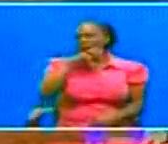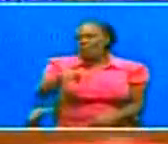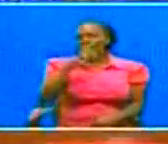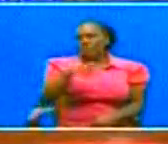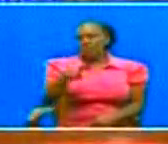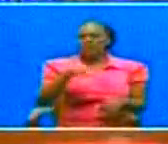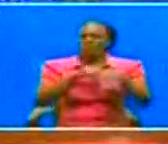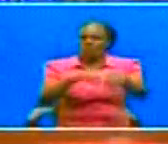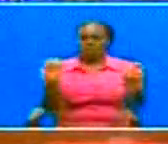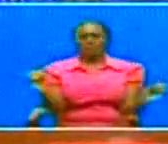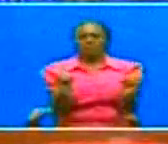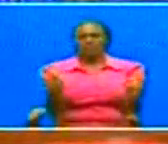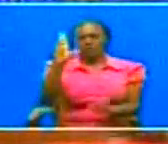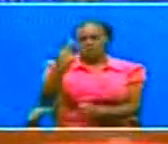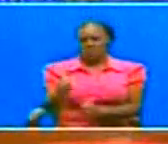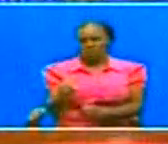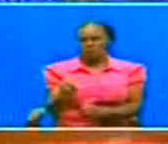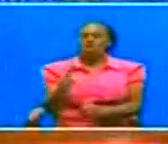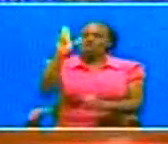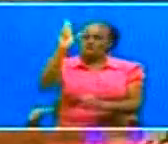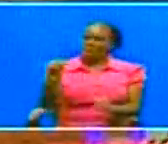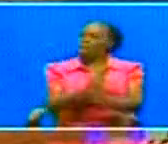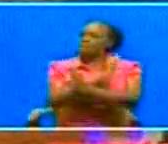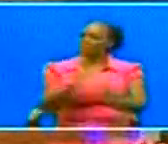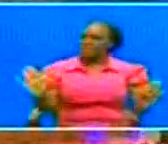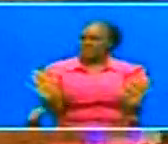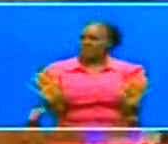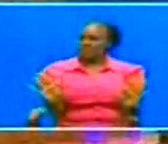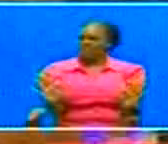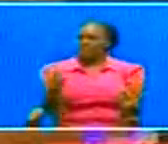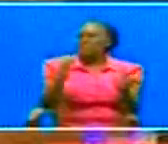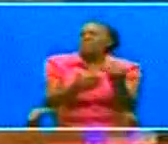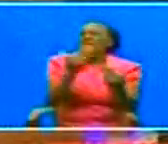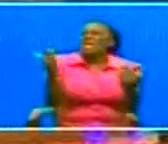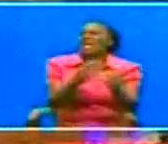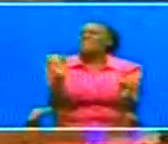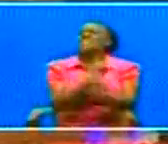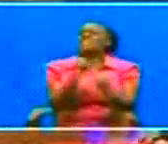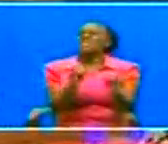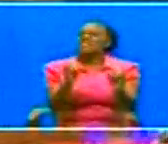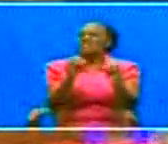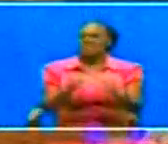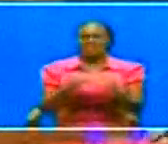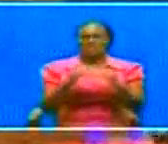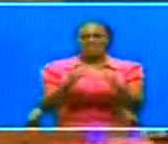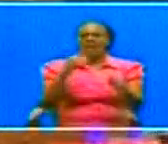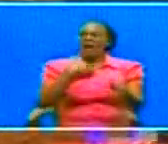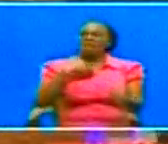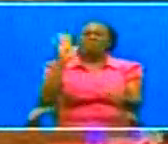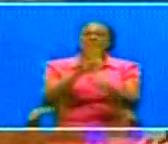pursue it? No. Once you said no, that was it? They don't care. Right, they'll go to the next one. There's so